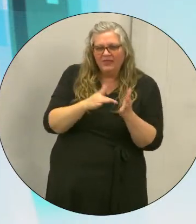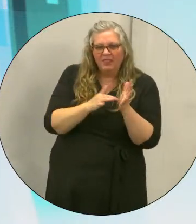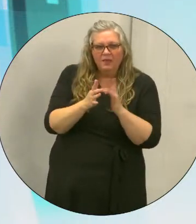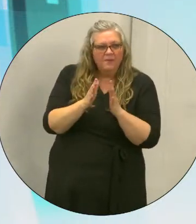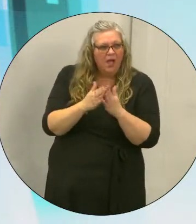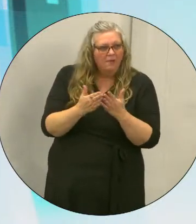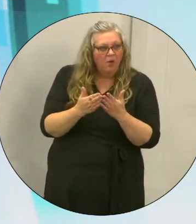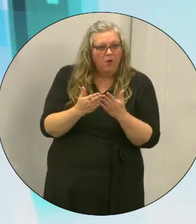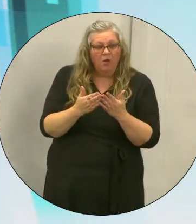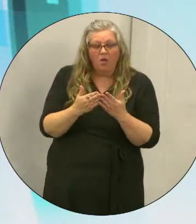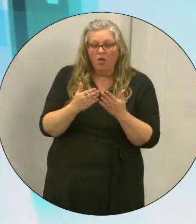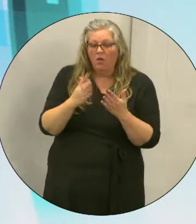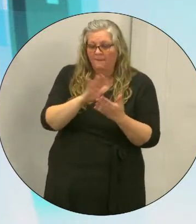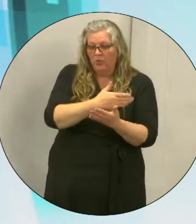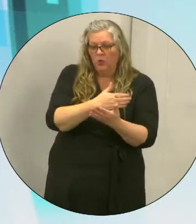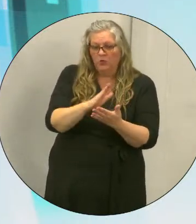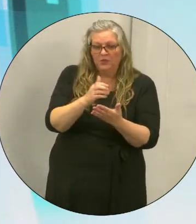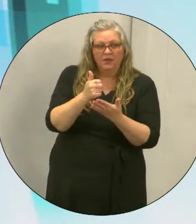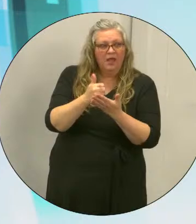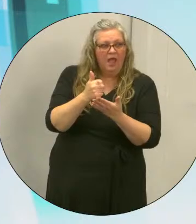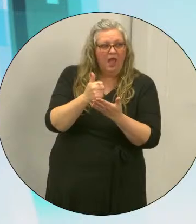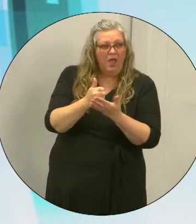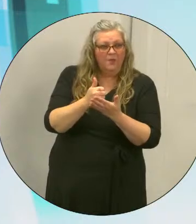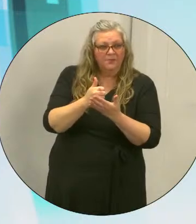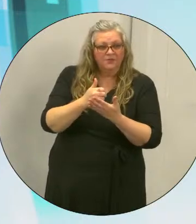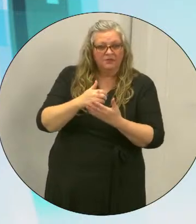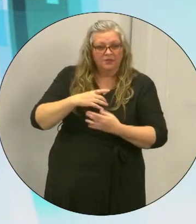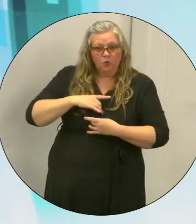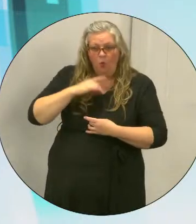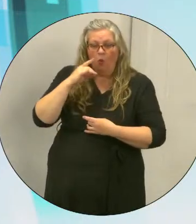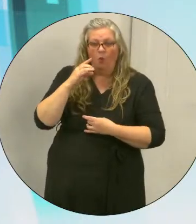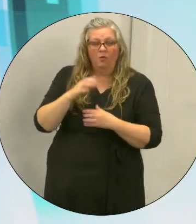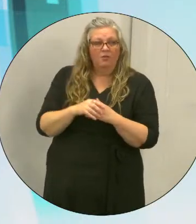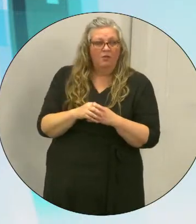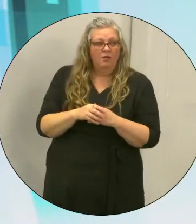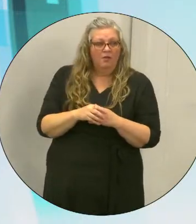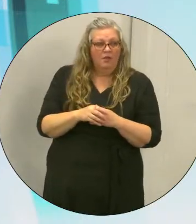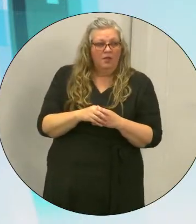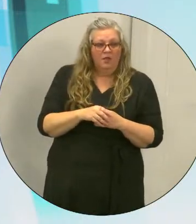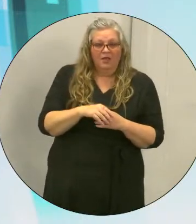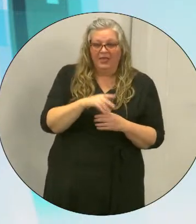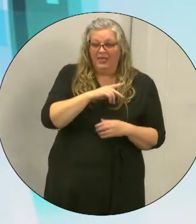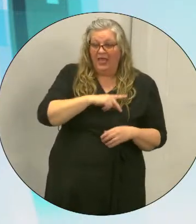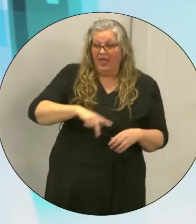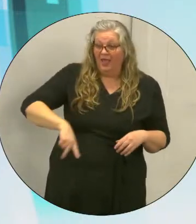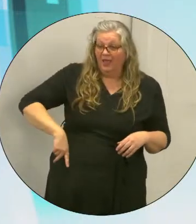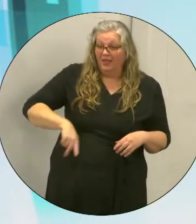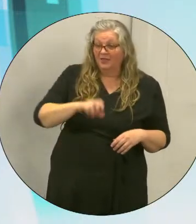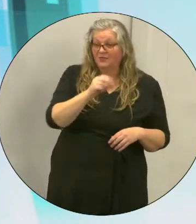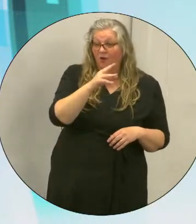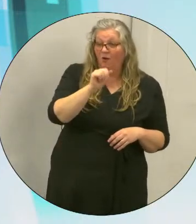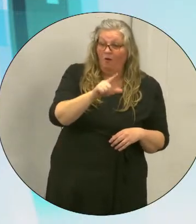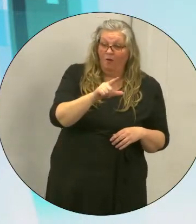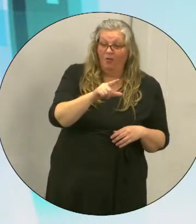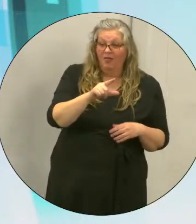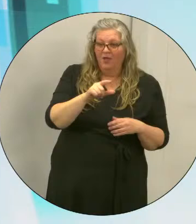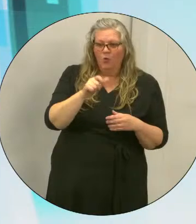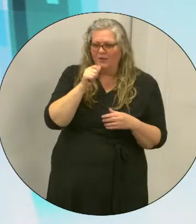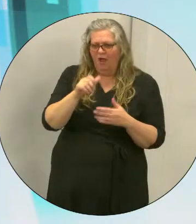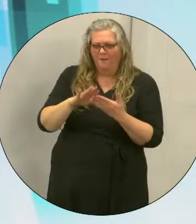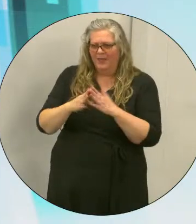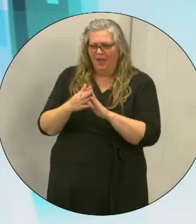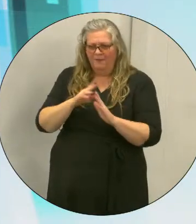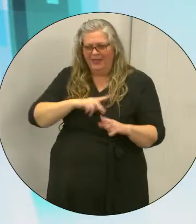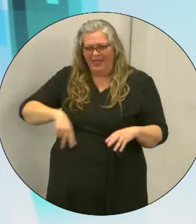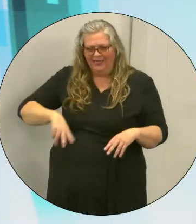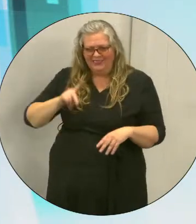helped King Saul. King Saul would have probably killed King David if music was never there, and he probably